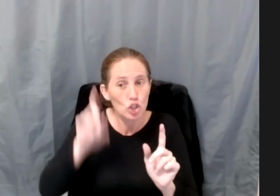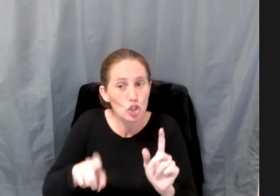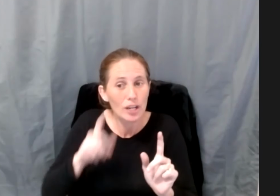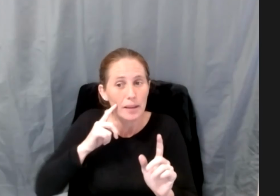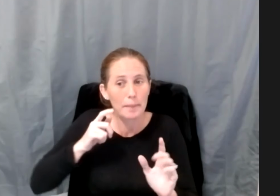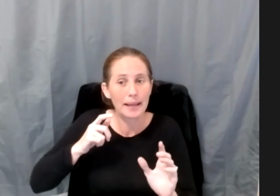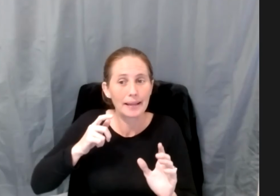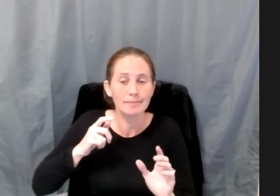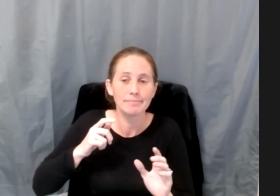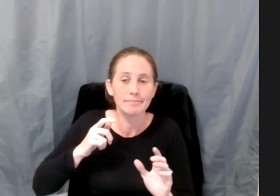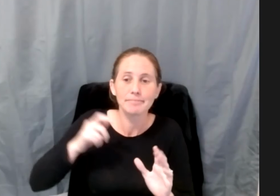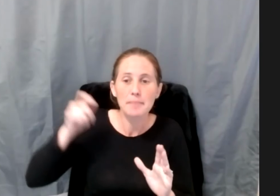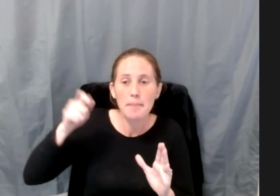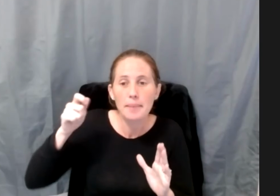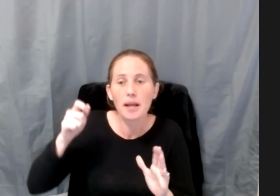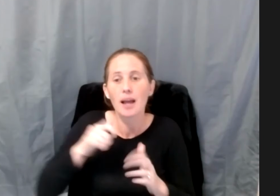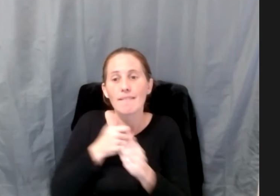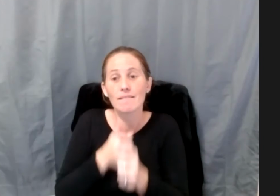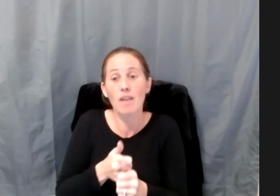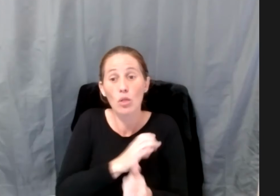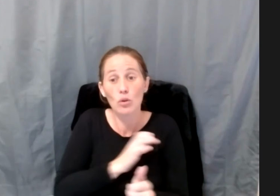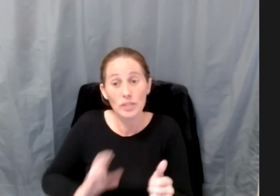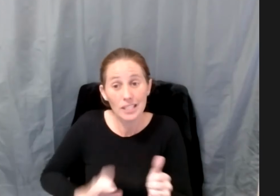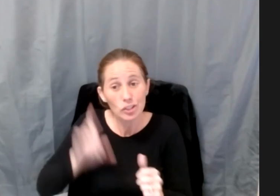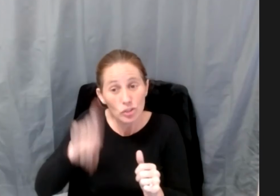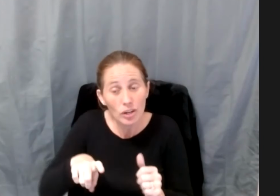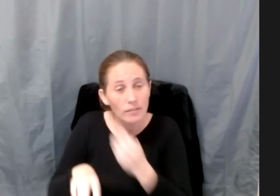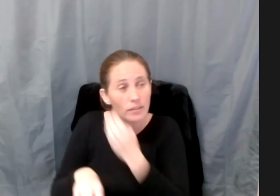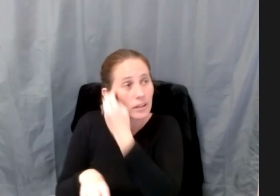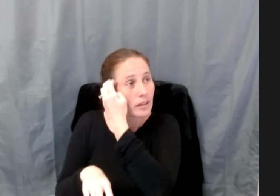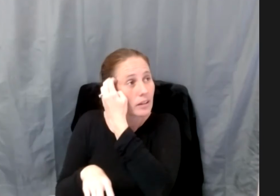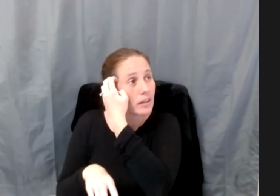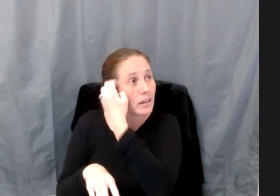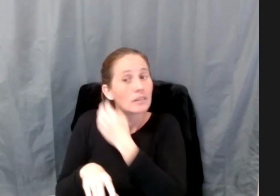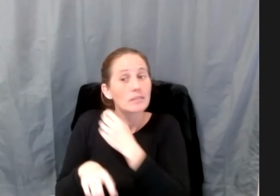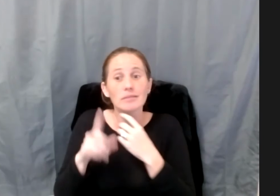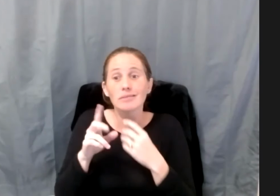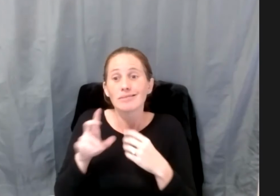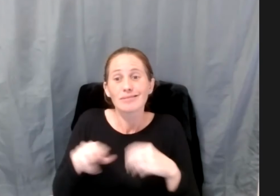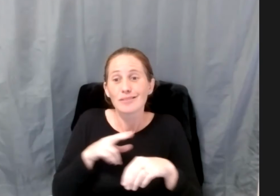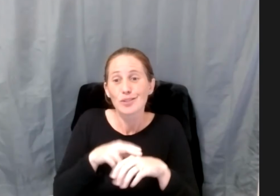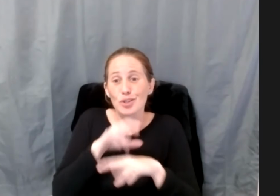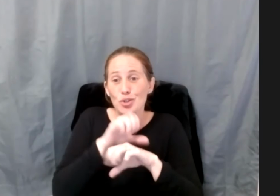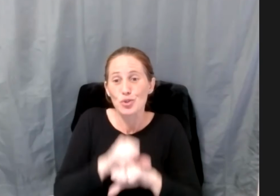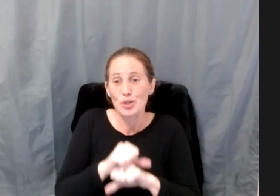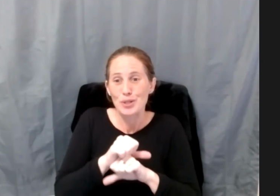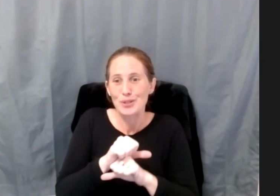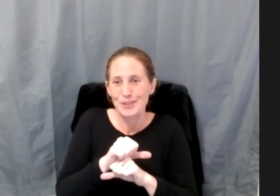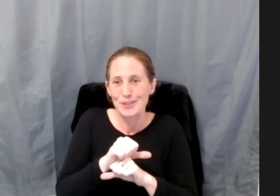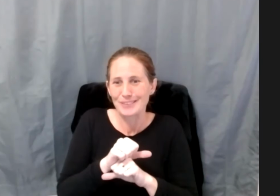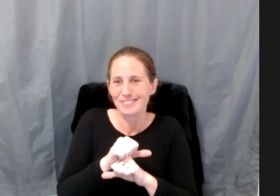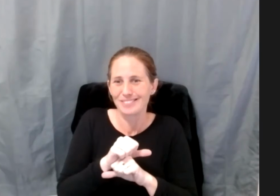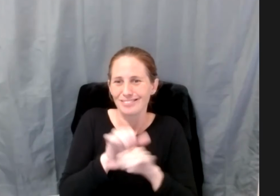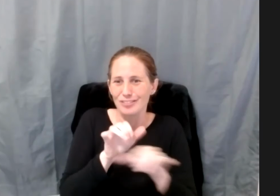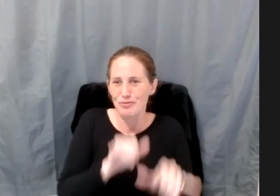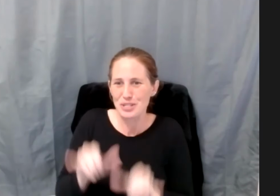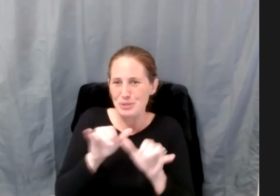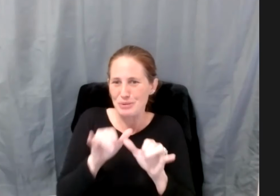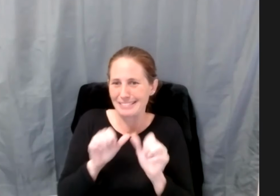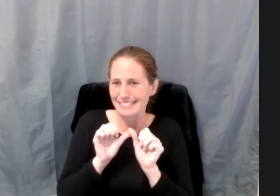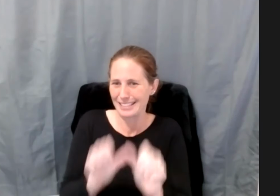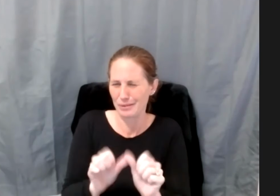and, and, um, followed Christianity, um, that of course, traditional practices were maintained. So there's a lot of evidence,